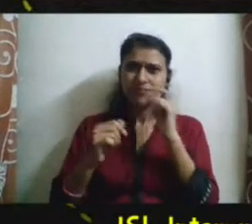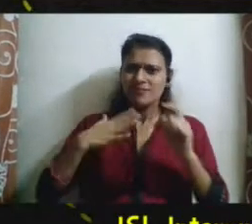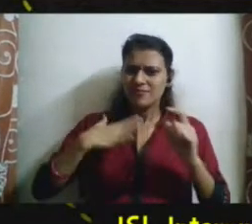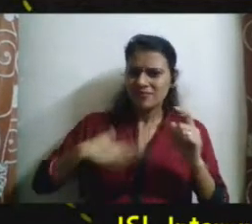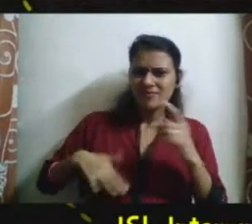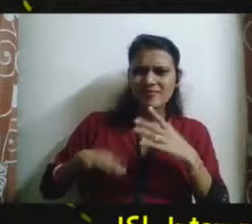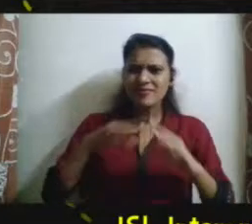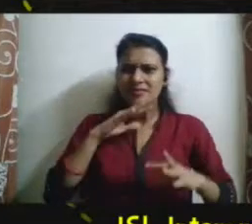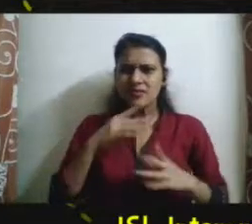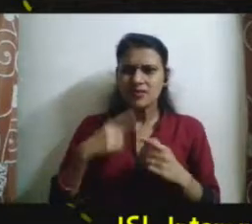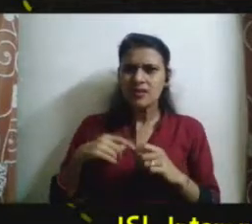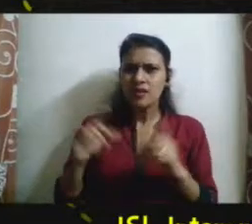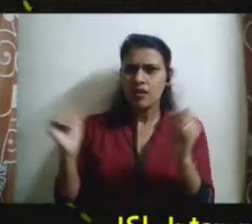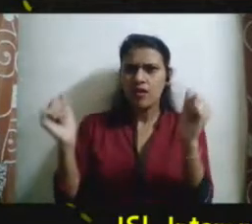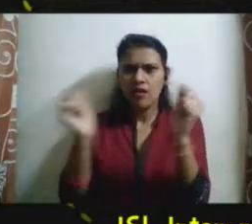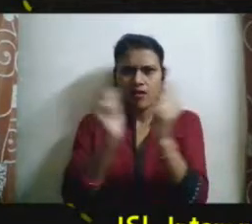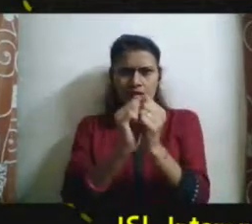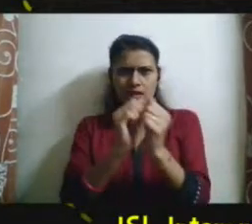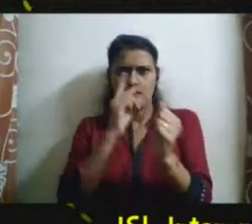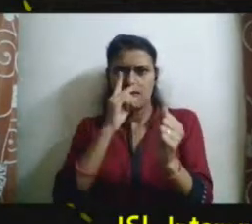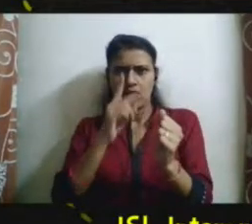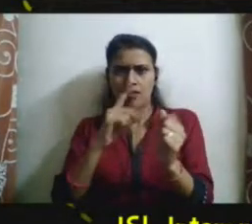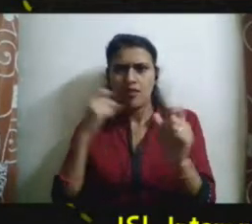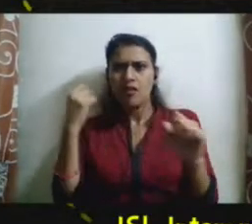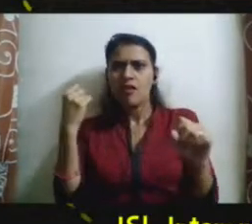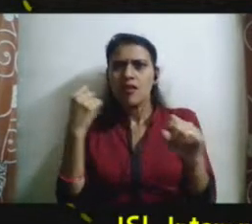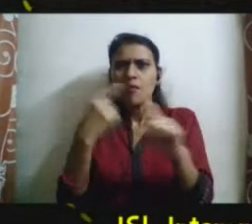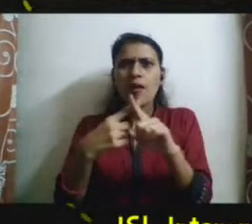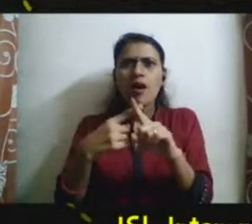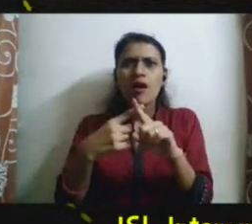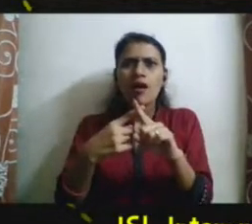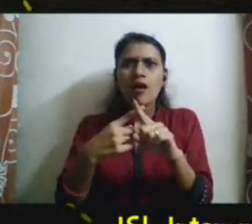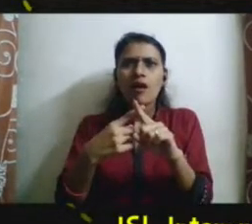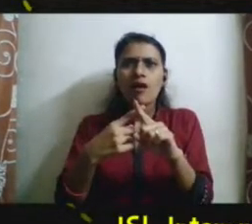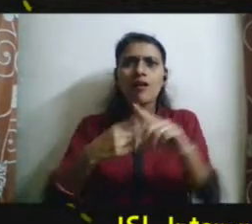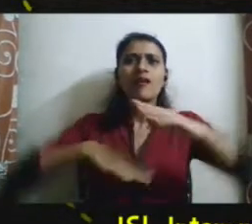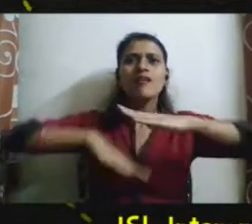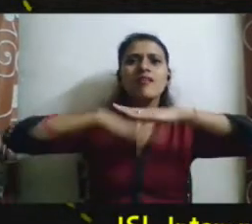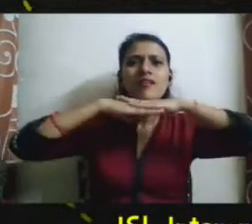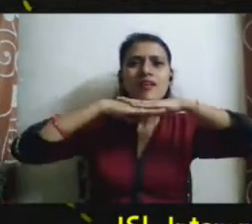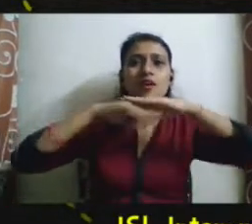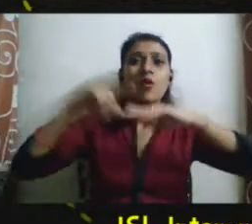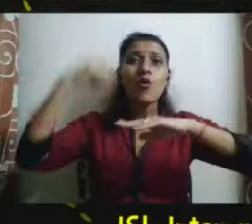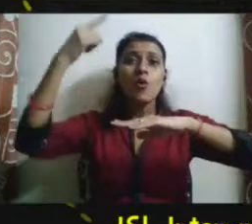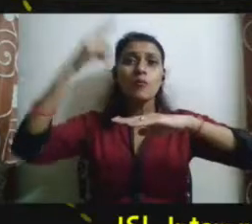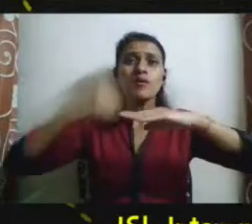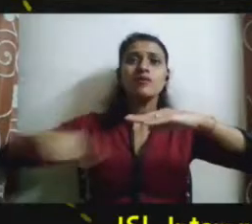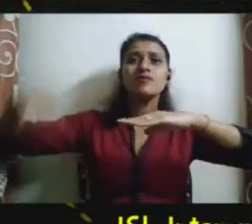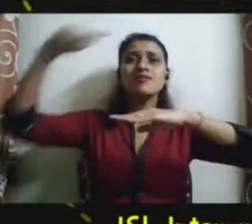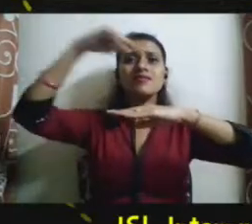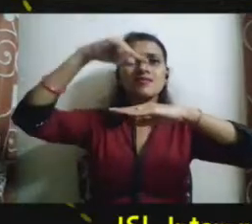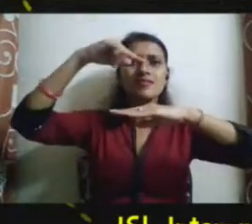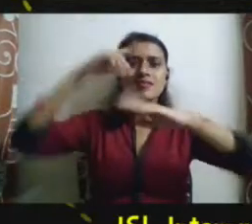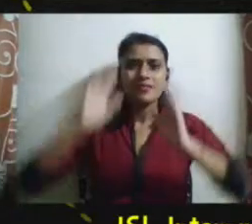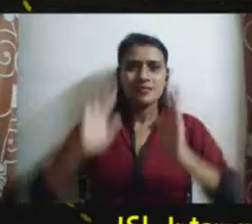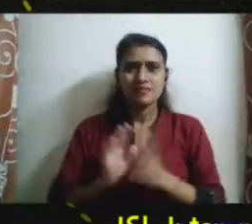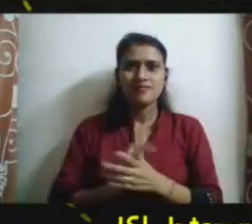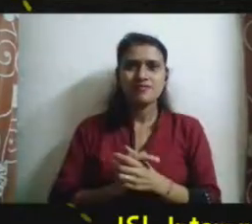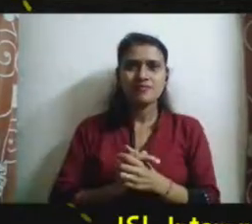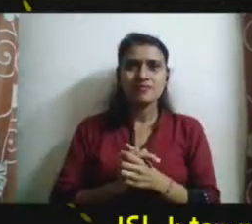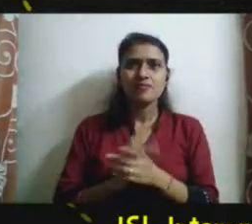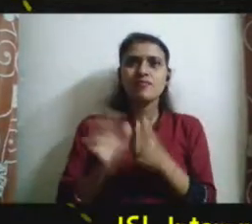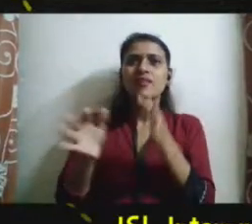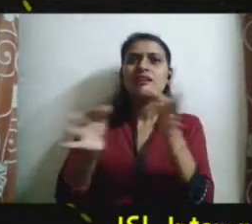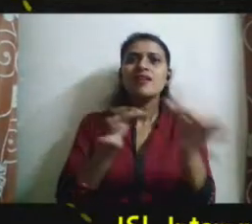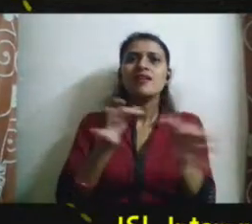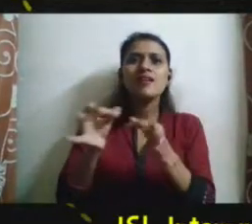profound sublimity, because Atariya pe chad gaye, it was a description of the